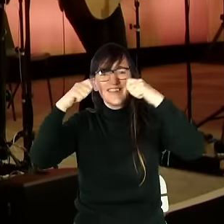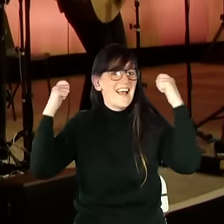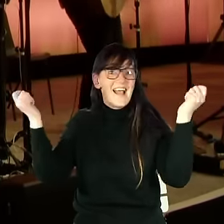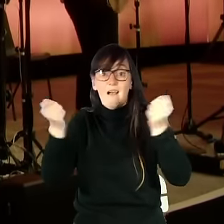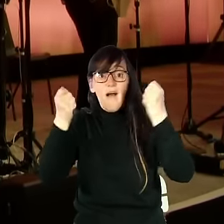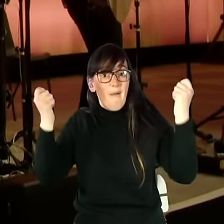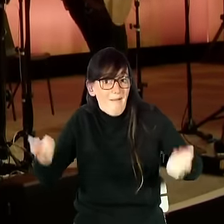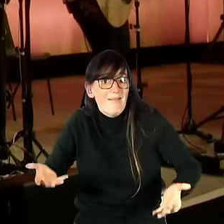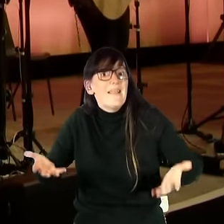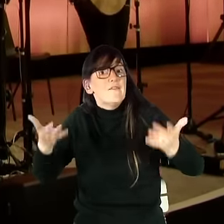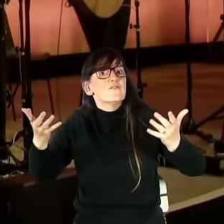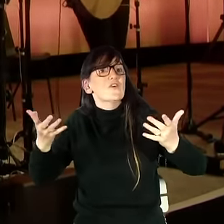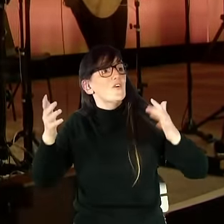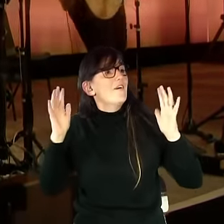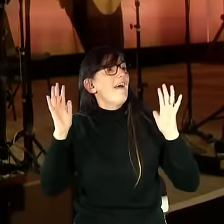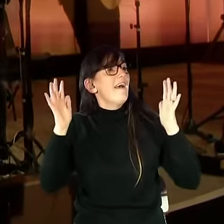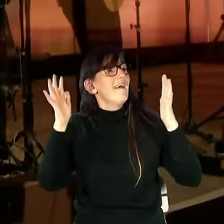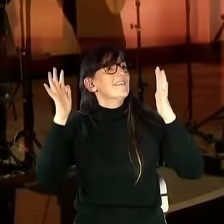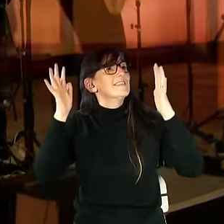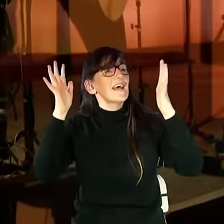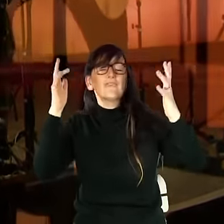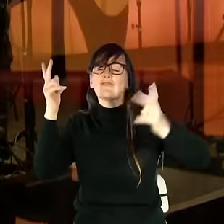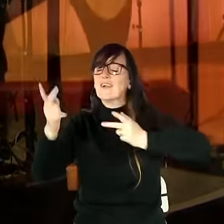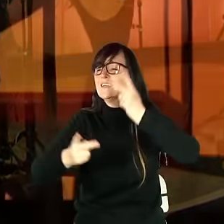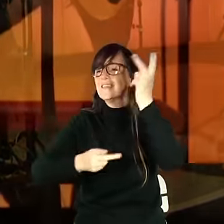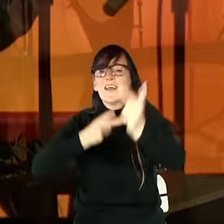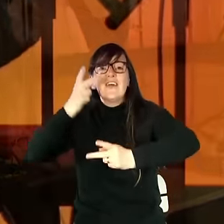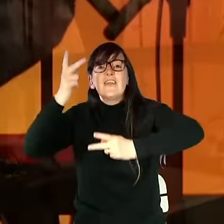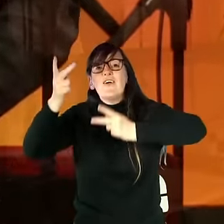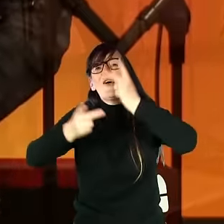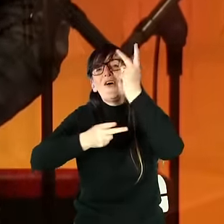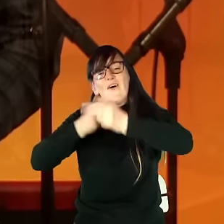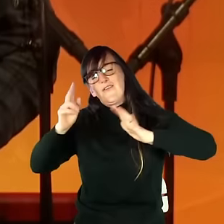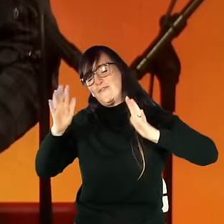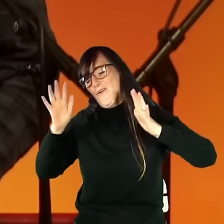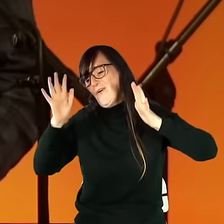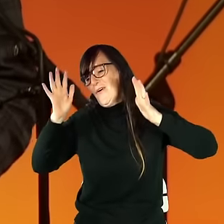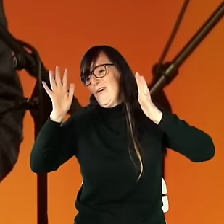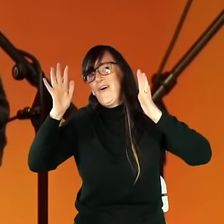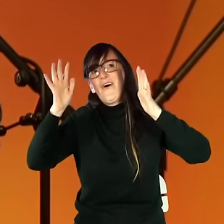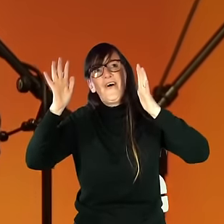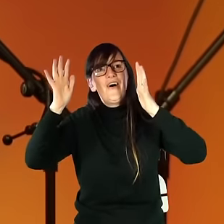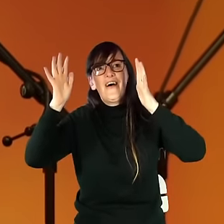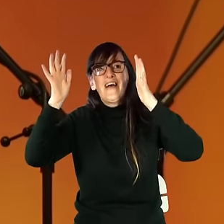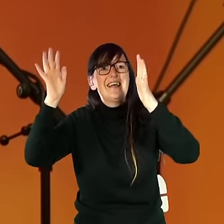Rejoice, come and lift your hands and raise your